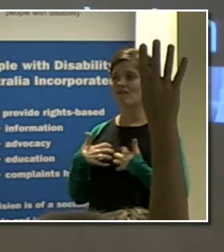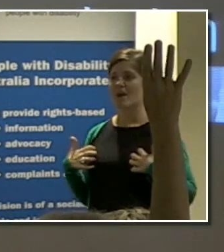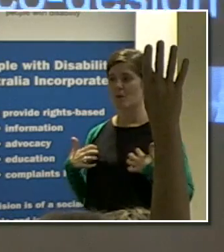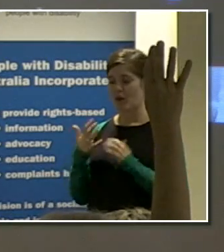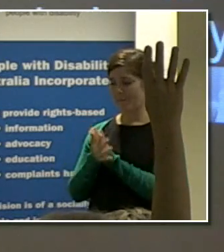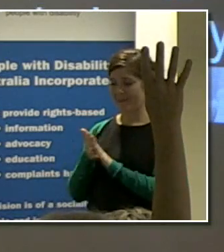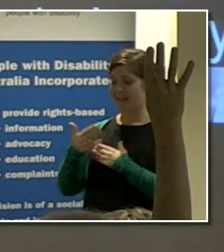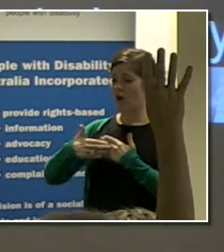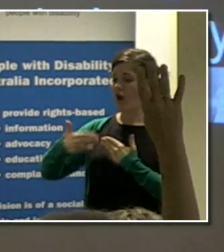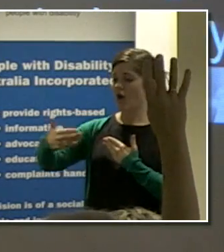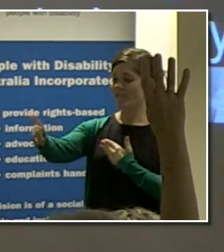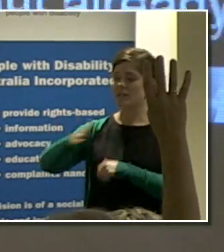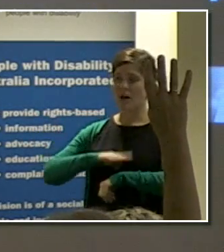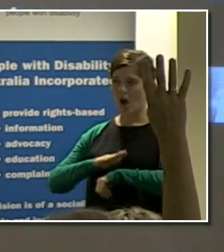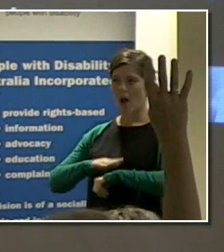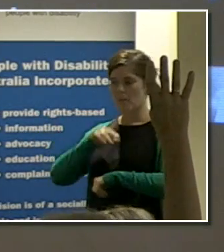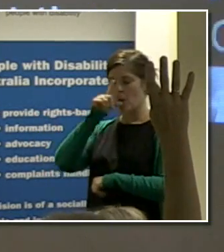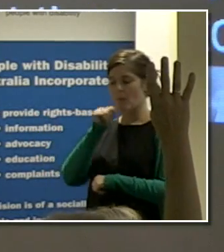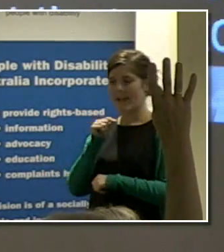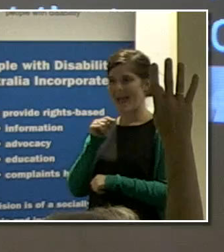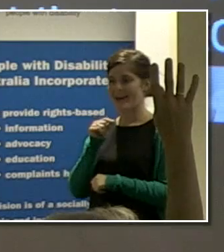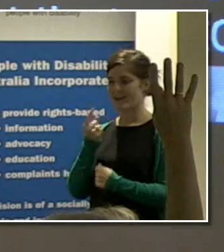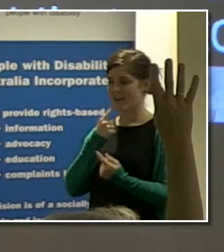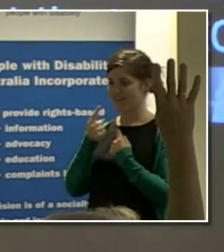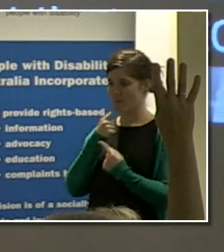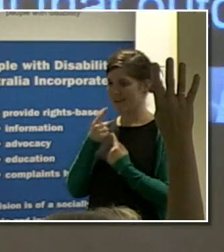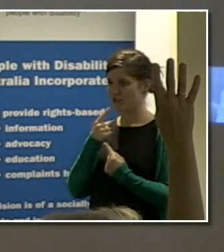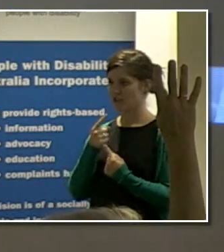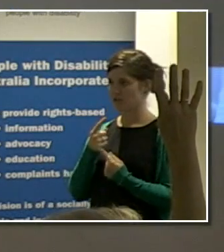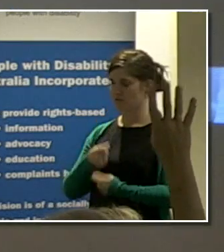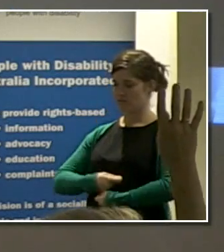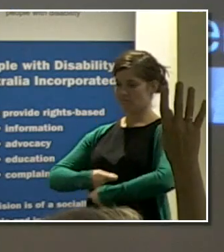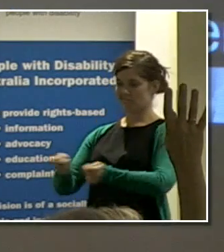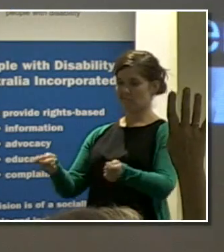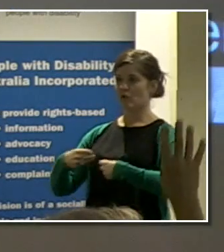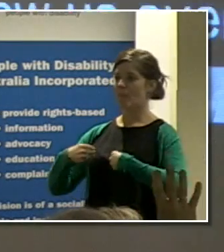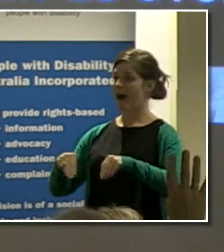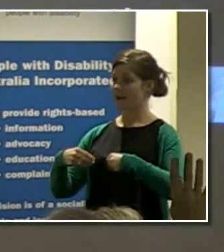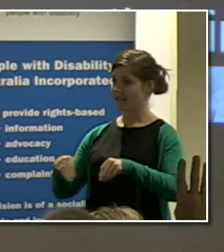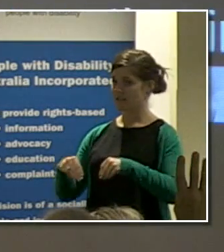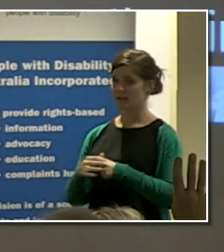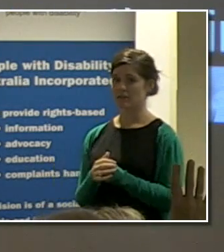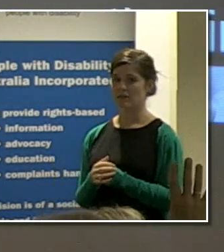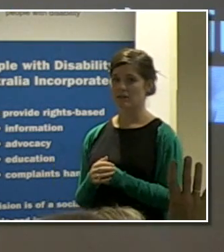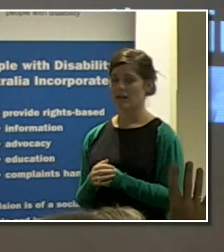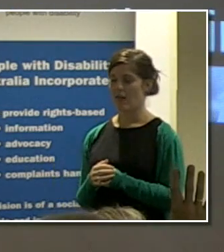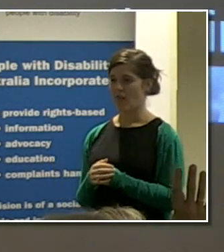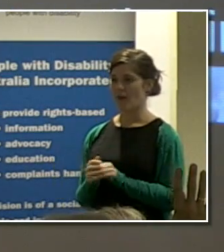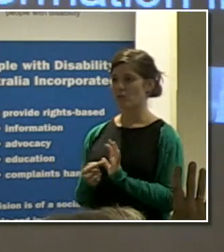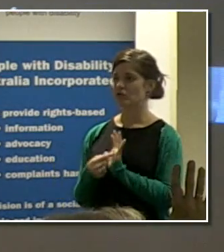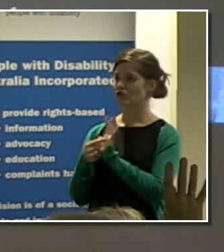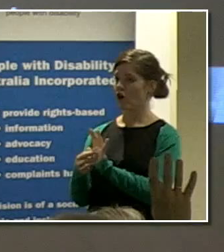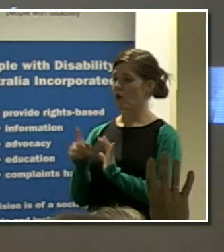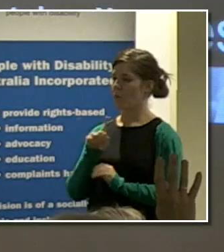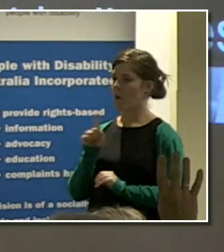over time to put information into the marketplace that indicates what type